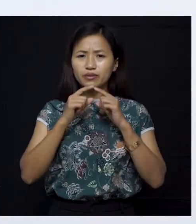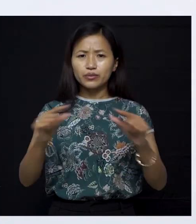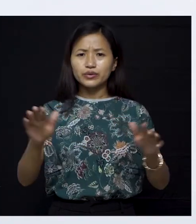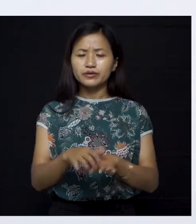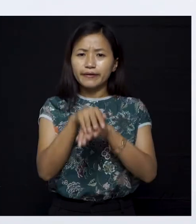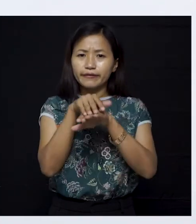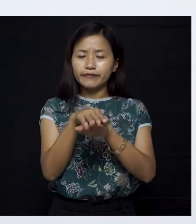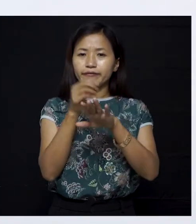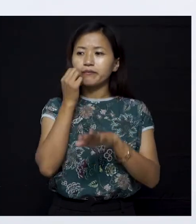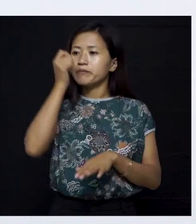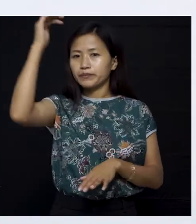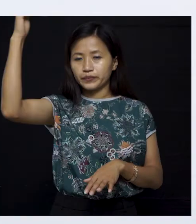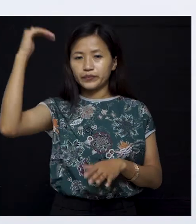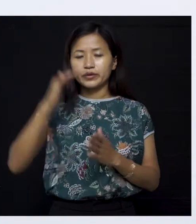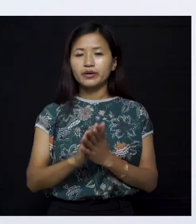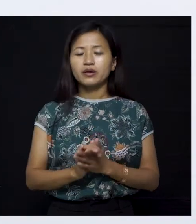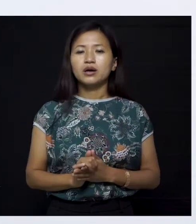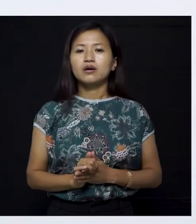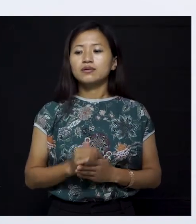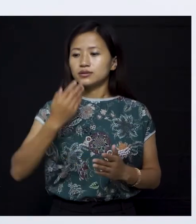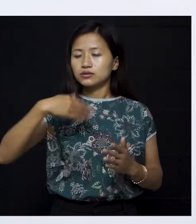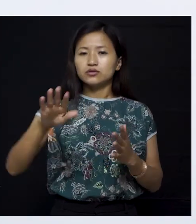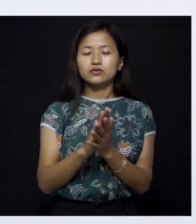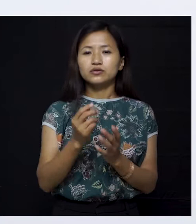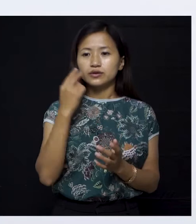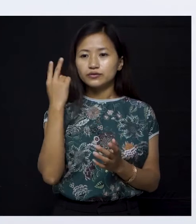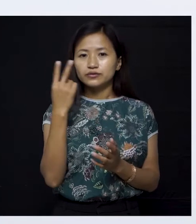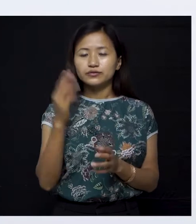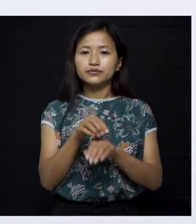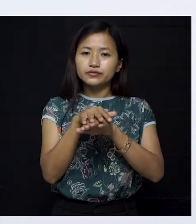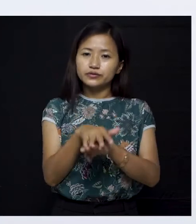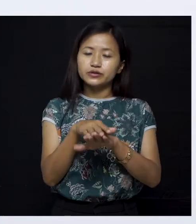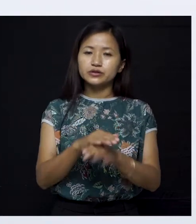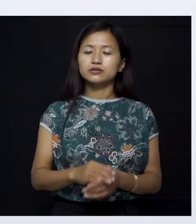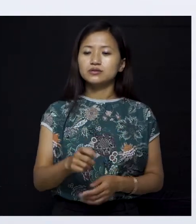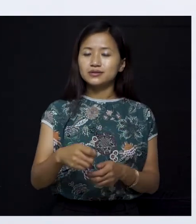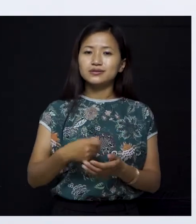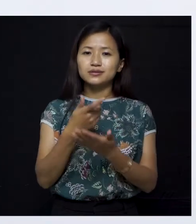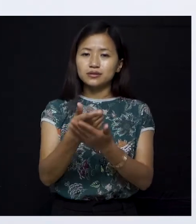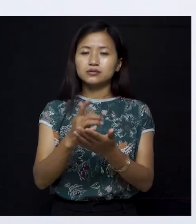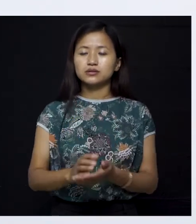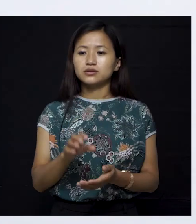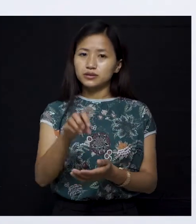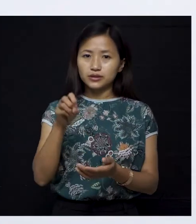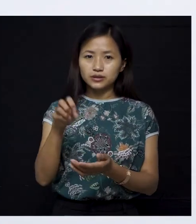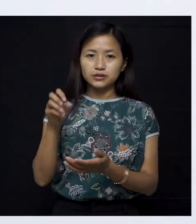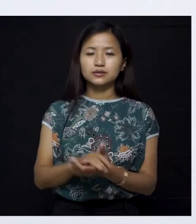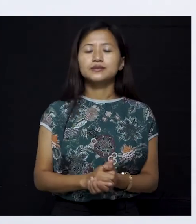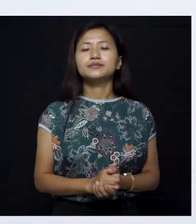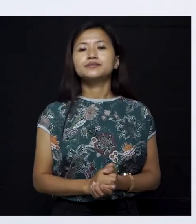only because of their food, but they also fish. They go for fishing to sell their cages, okay? And at